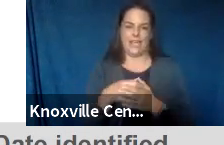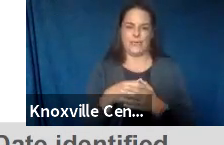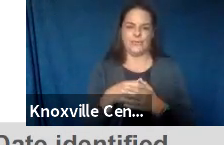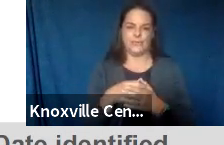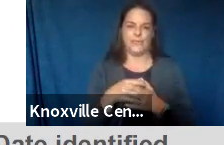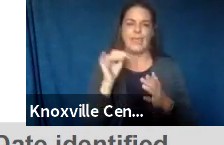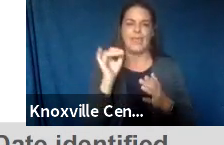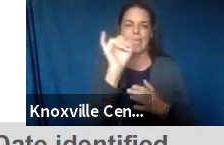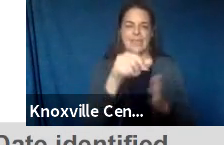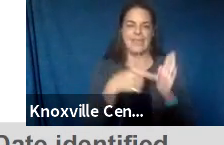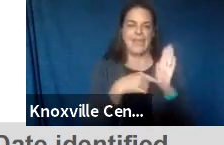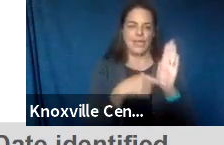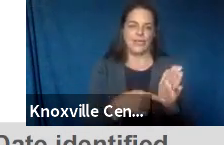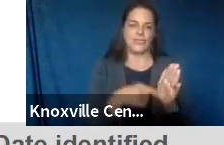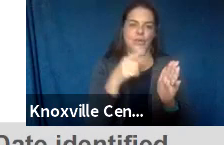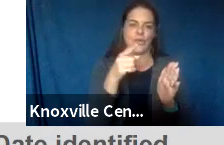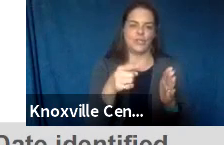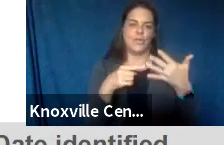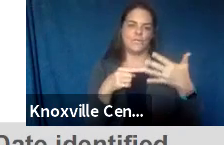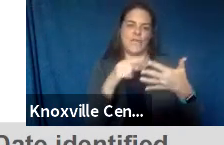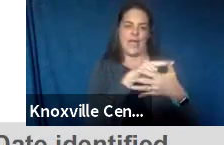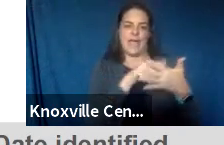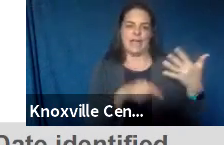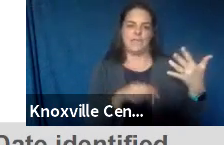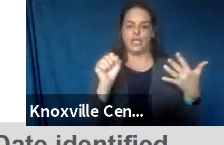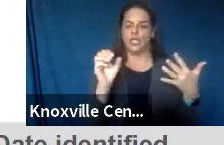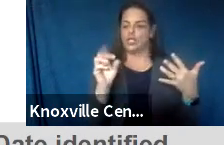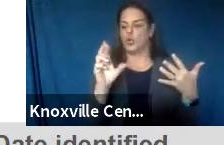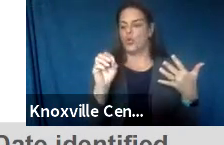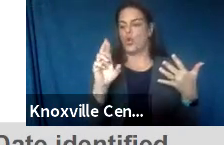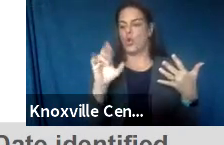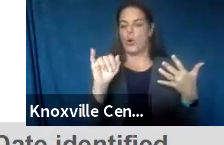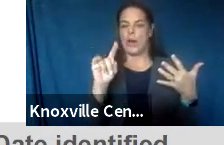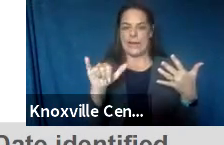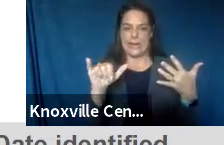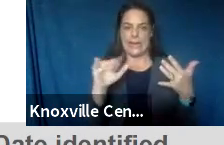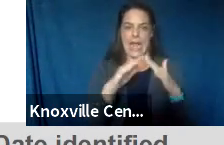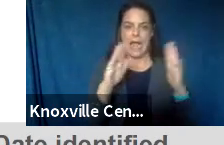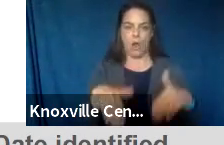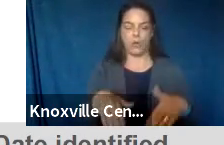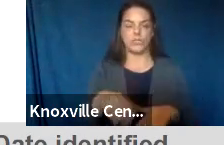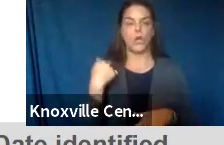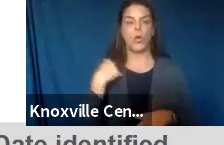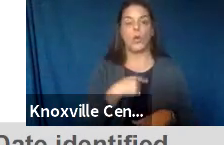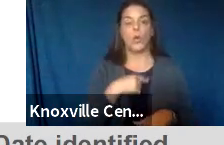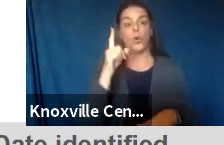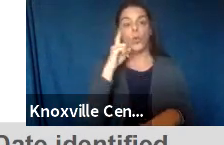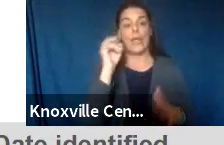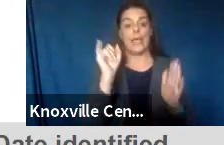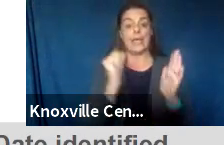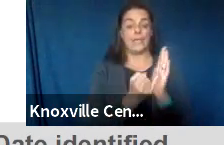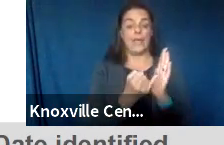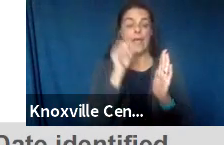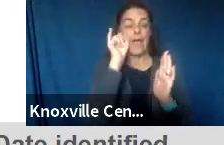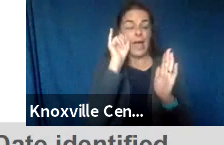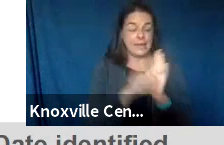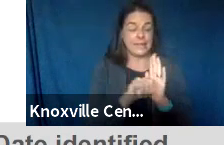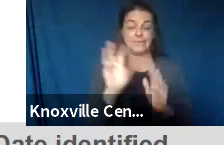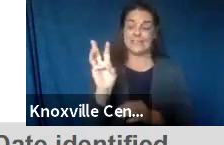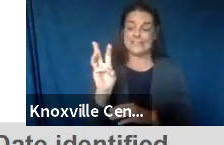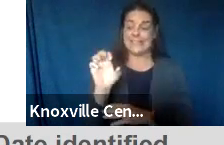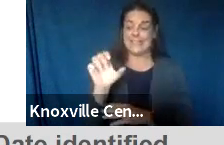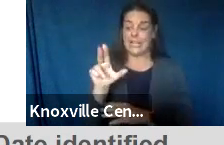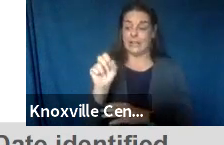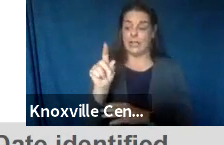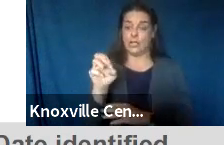That shows you 5 sorority houses. So we've identified 6 clusters since early